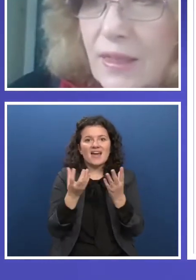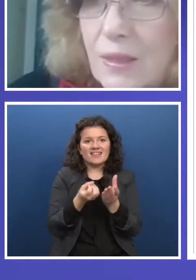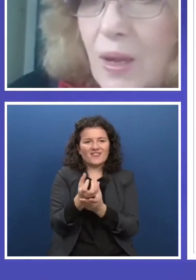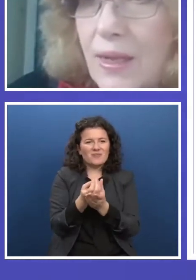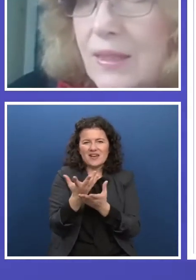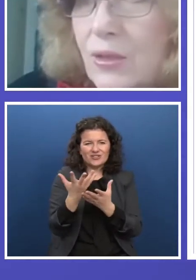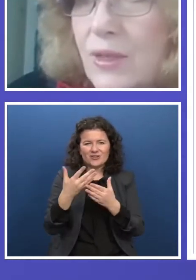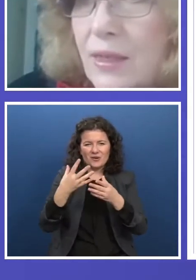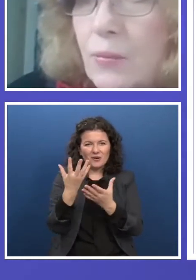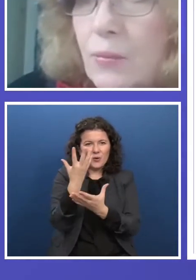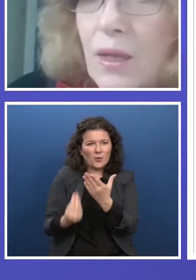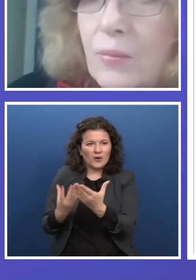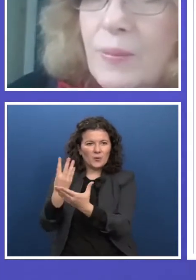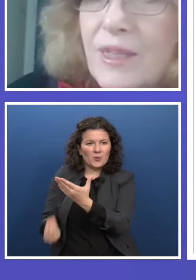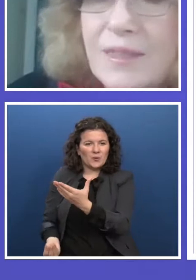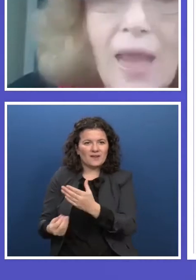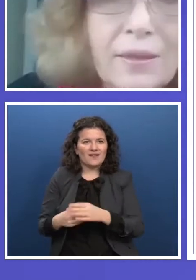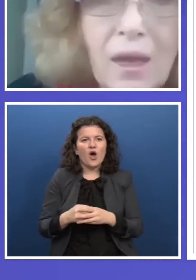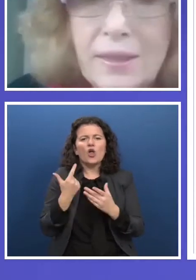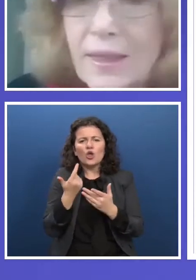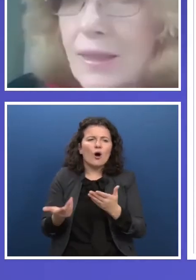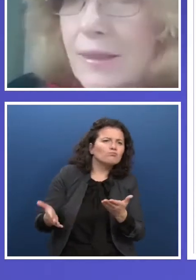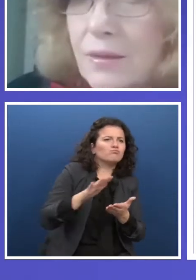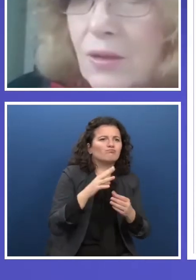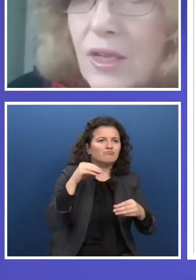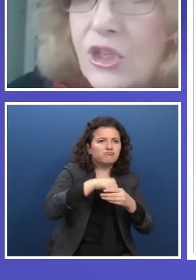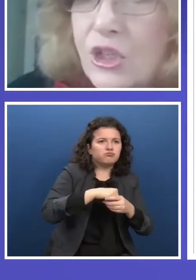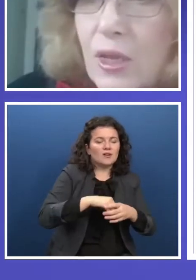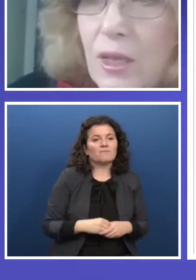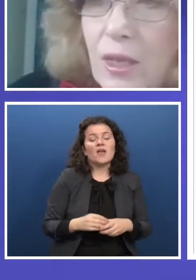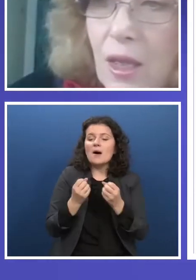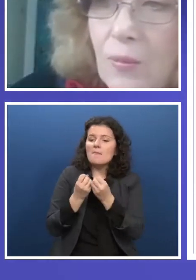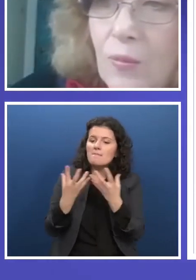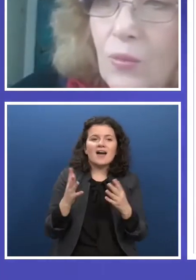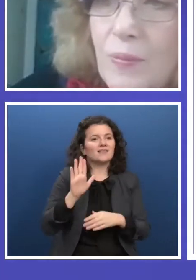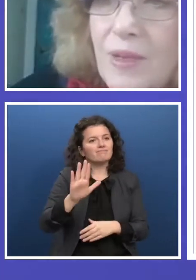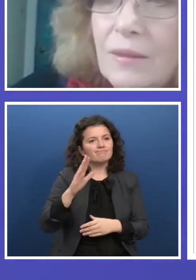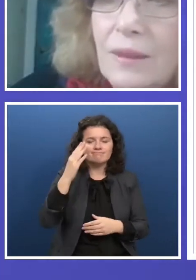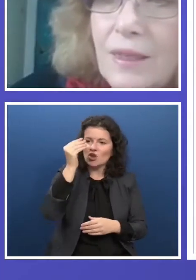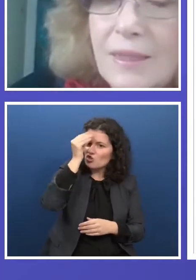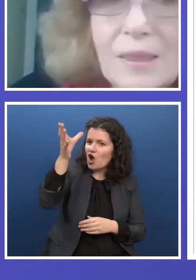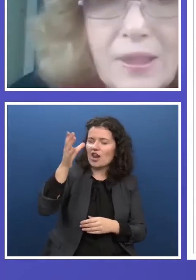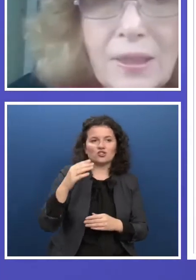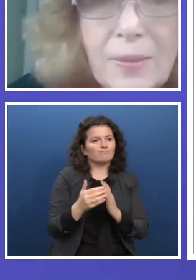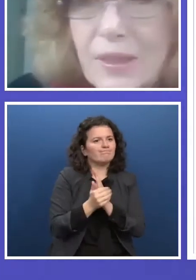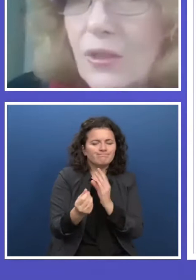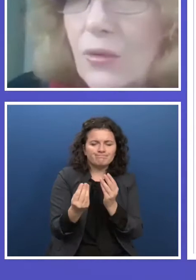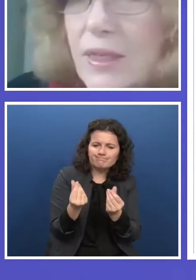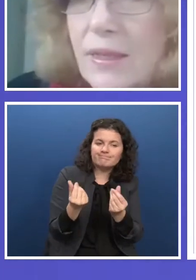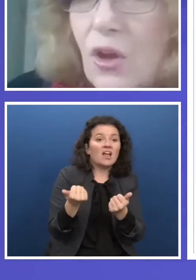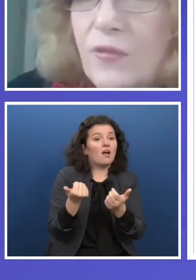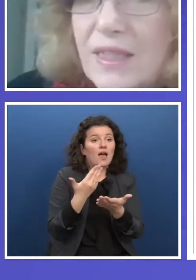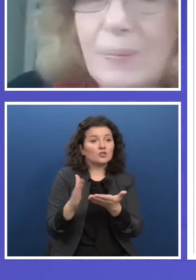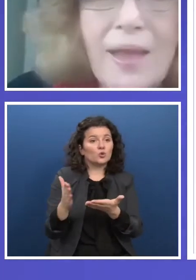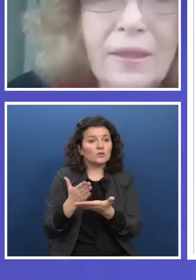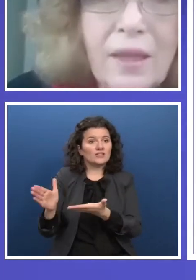is weakened by excluding women's talent, ideas, and knowledge. Women leaders, particularly political